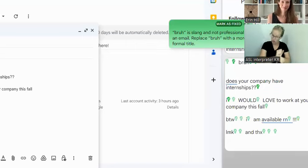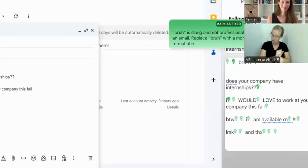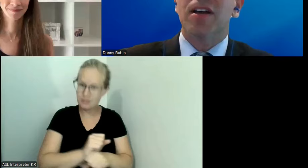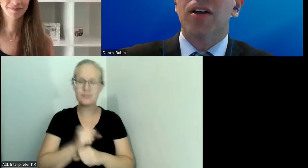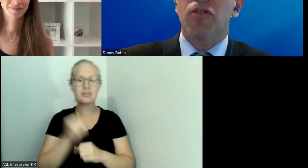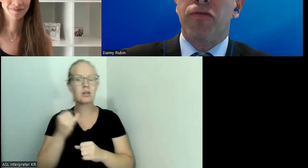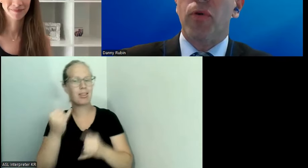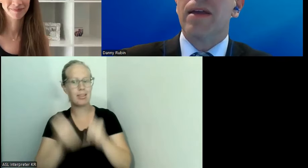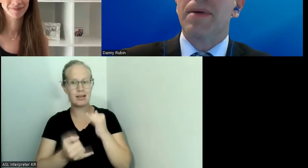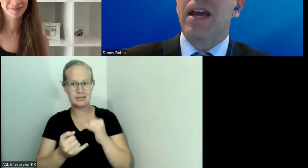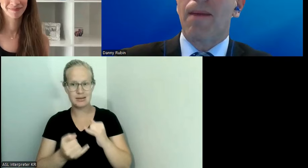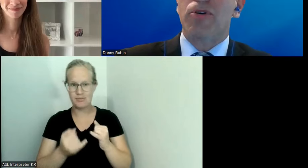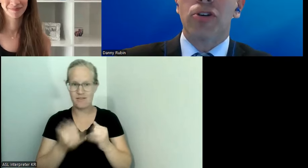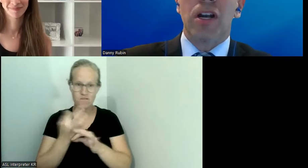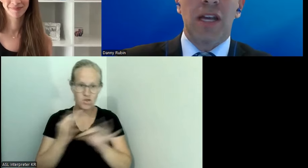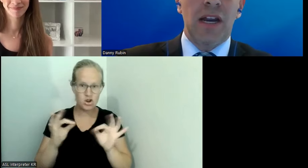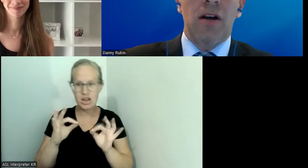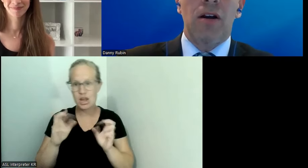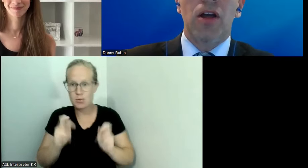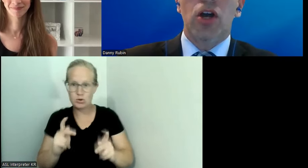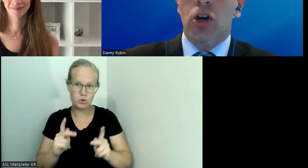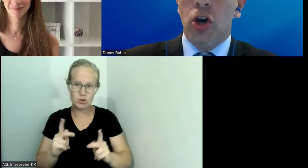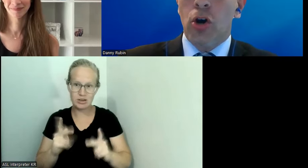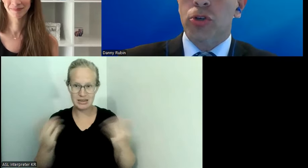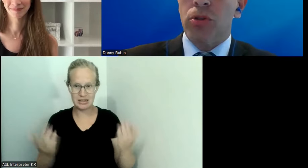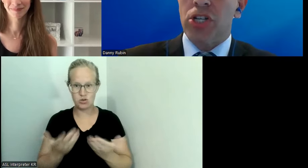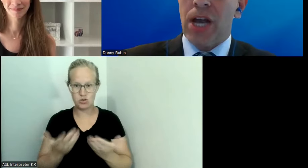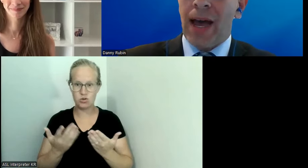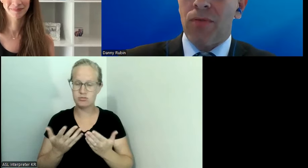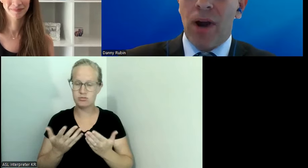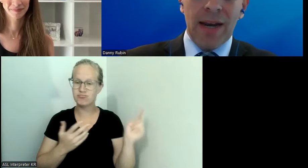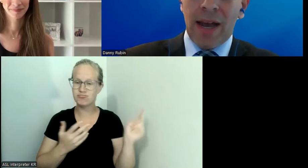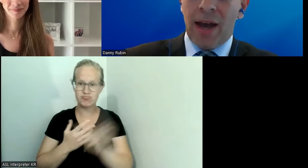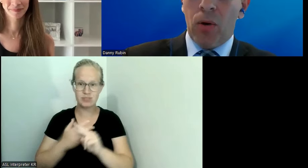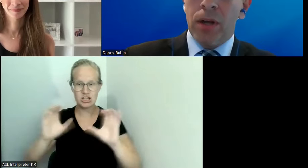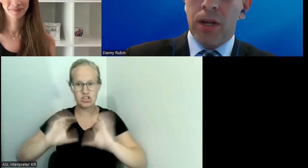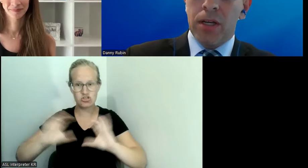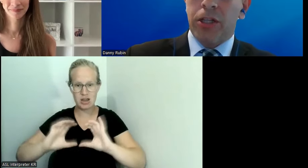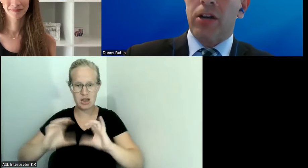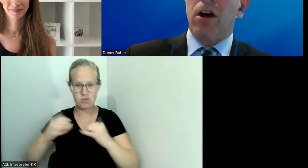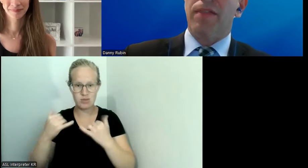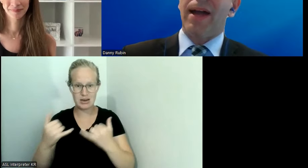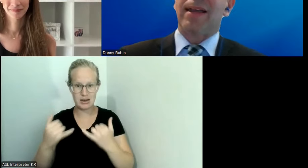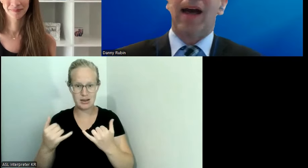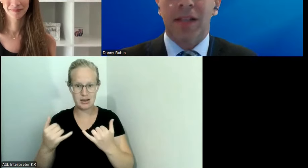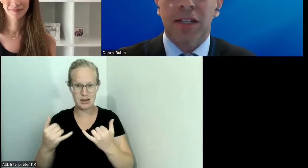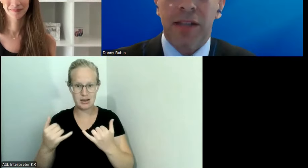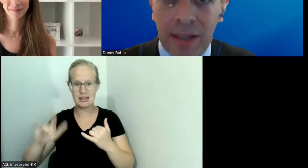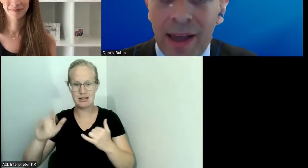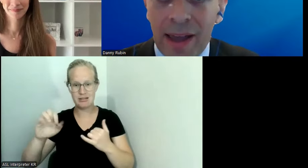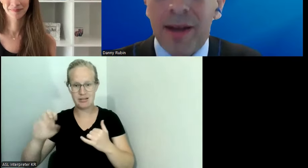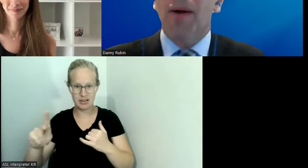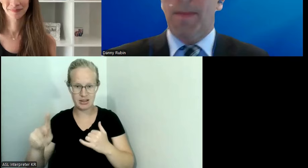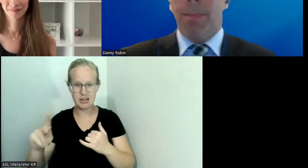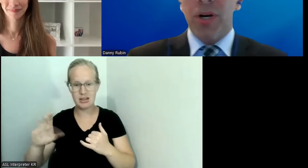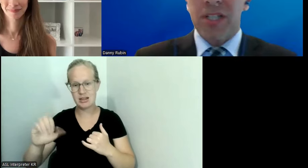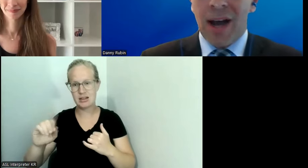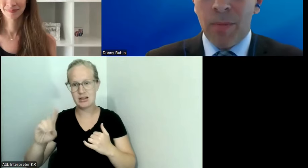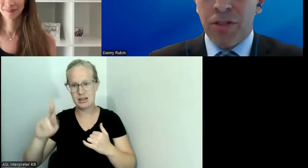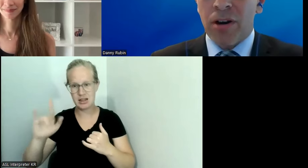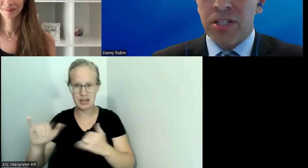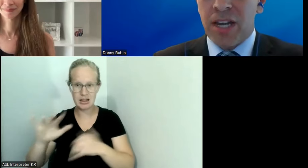your one last freebie opportunity here. Go to the chat right now, click on that Calendly link,